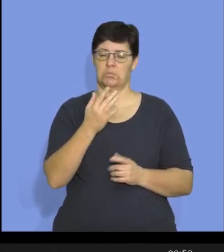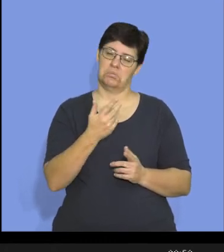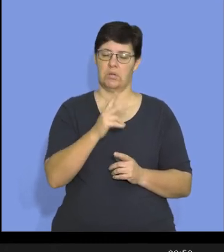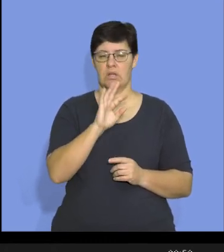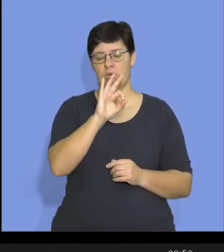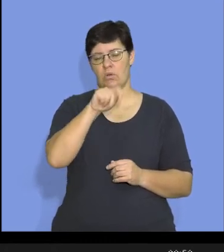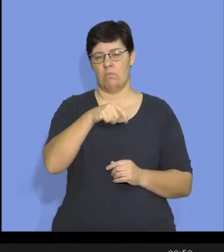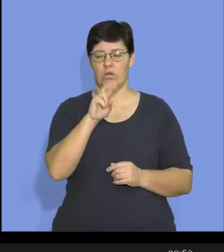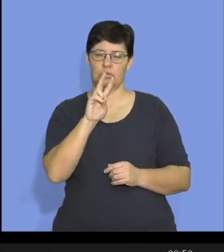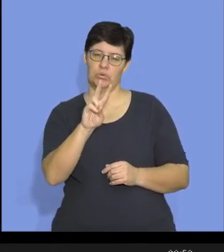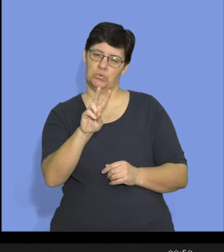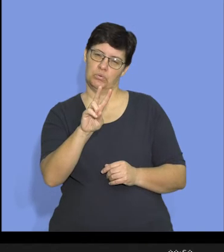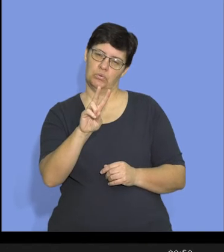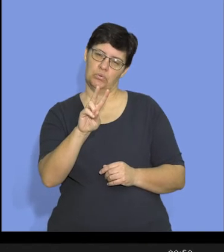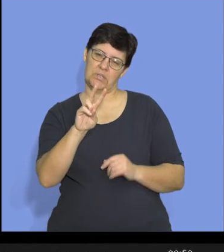be